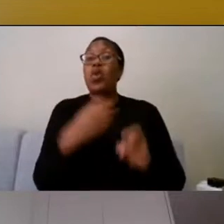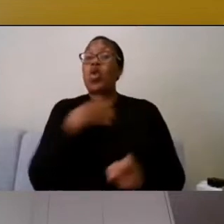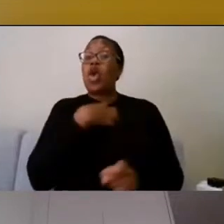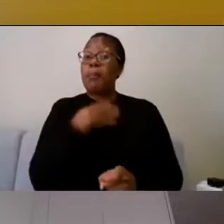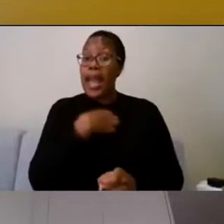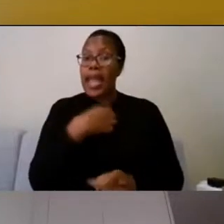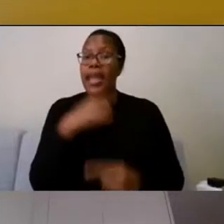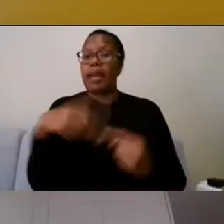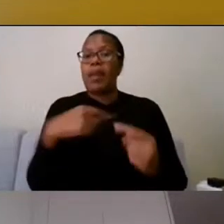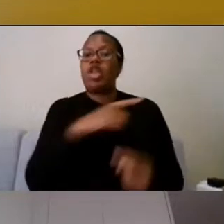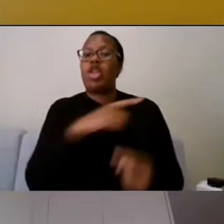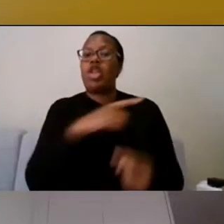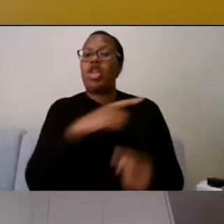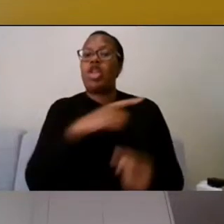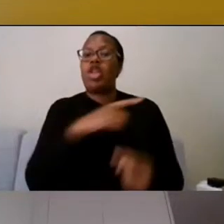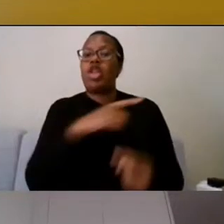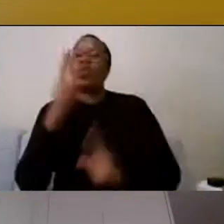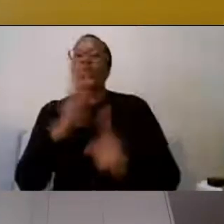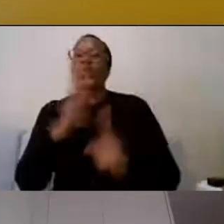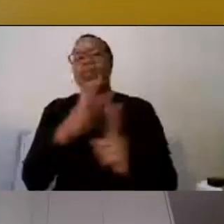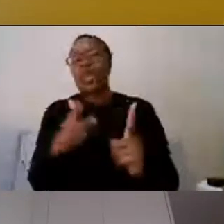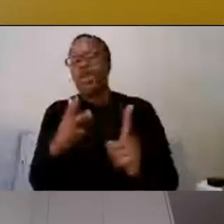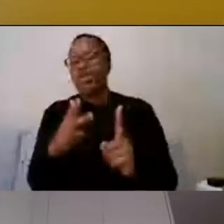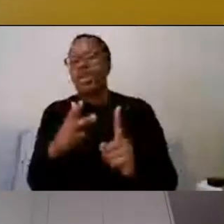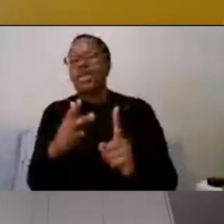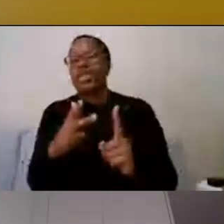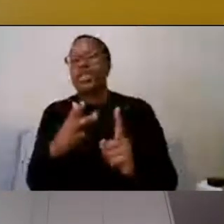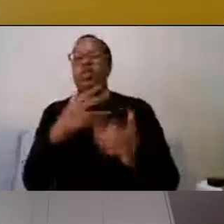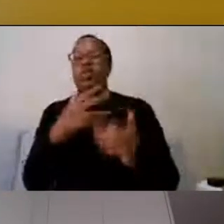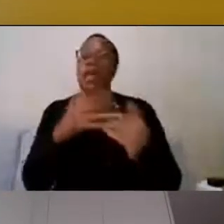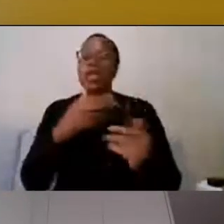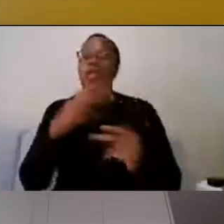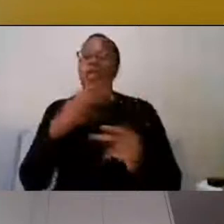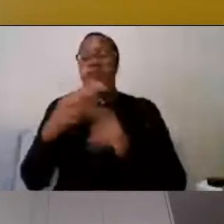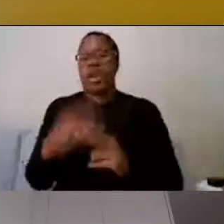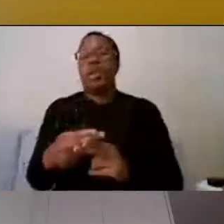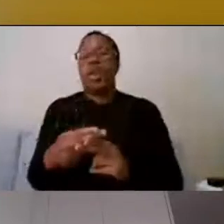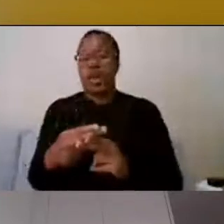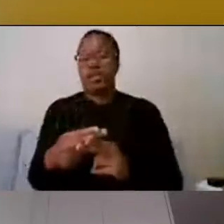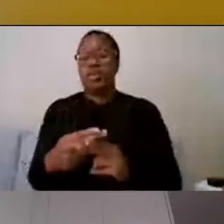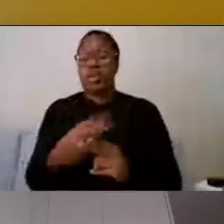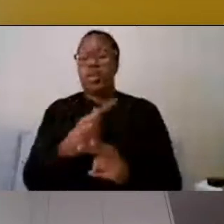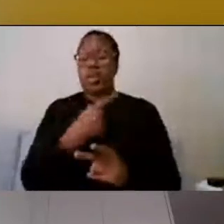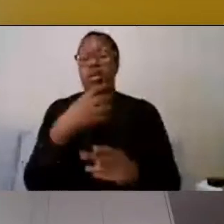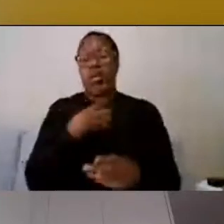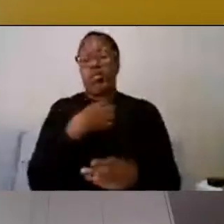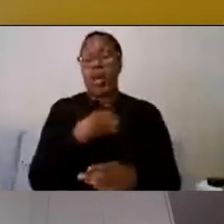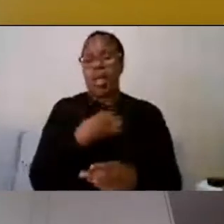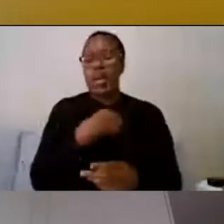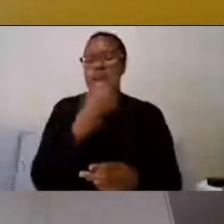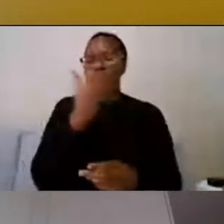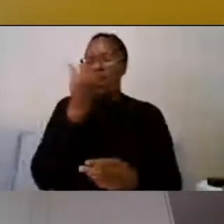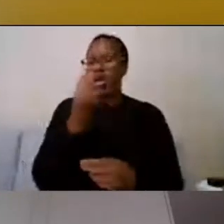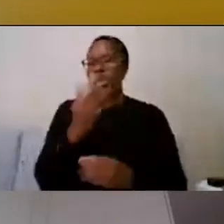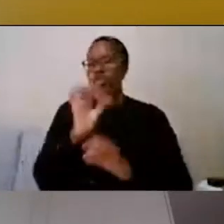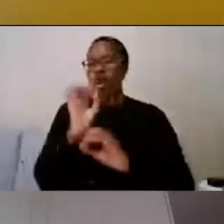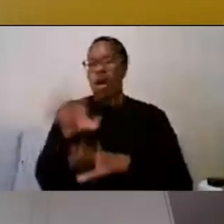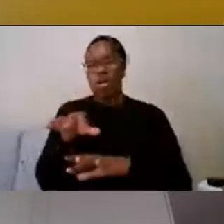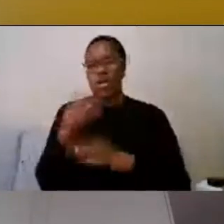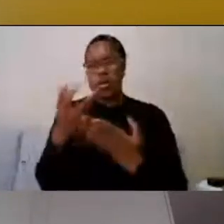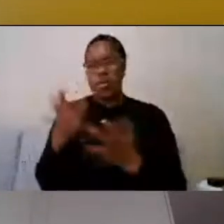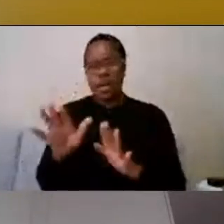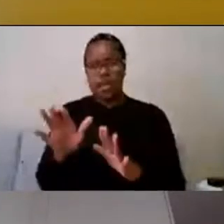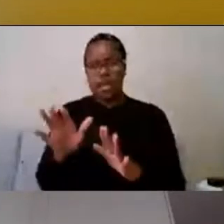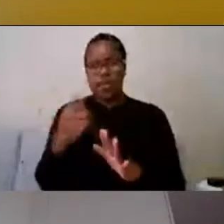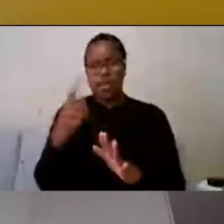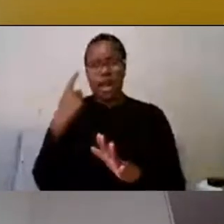it takes for matters to be finalized. I don't know if it was answered. I think it